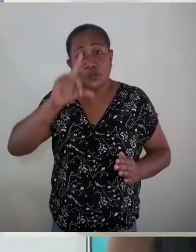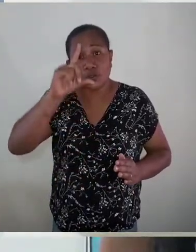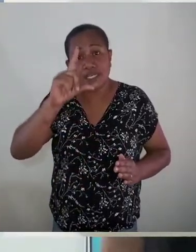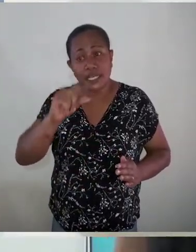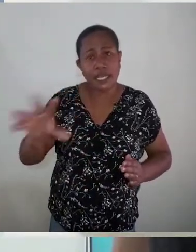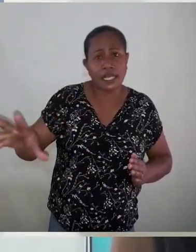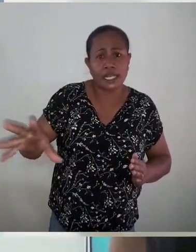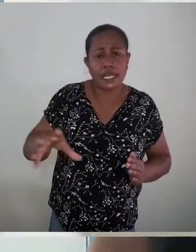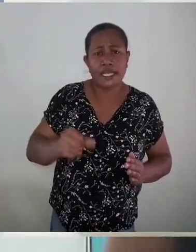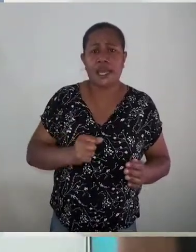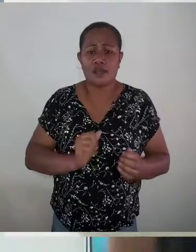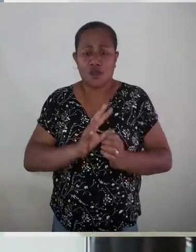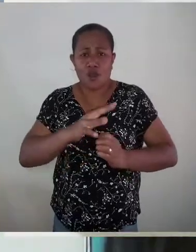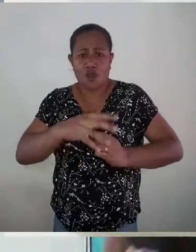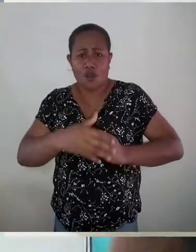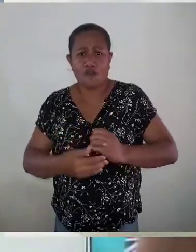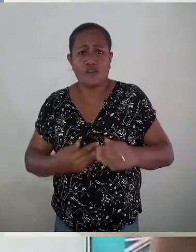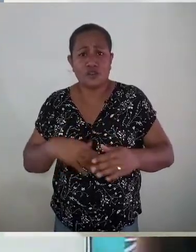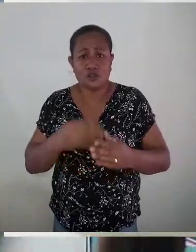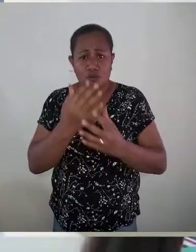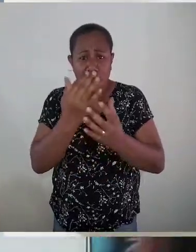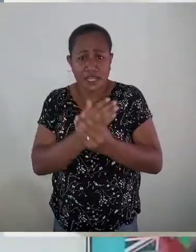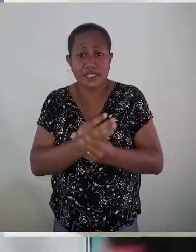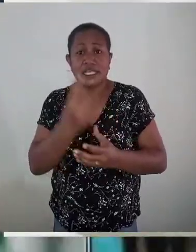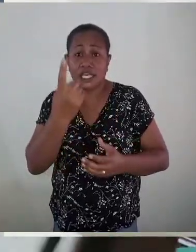COVID germs on your hands if you don't